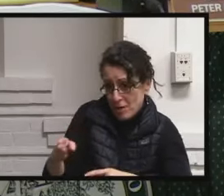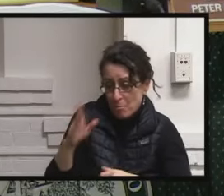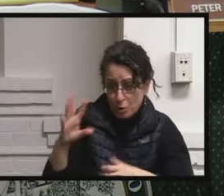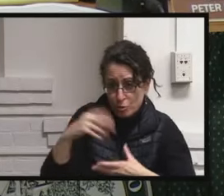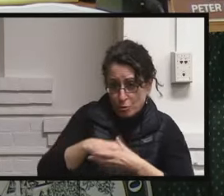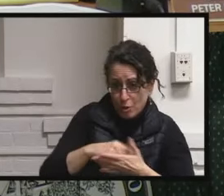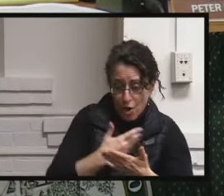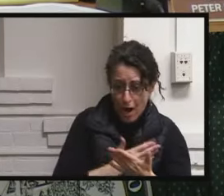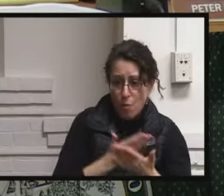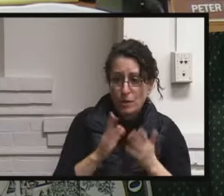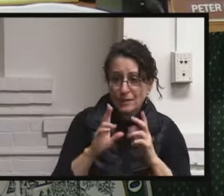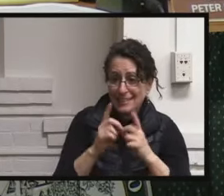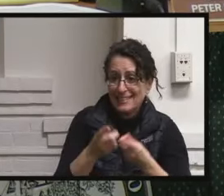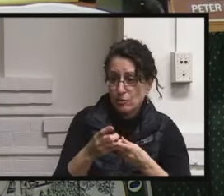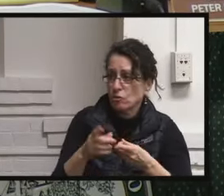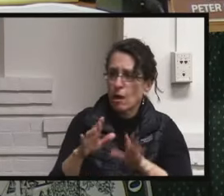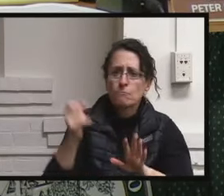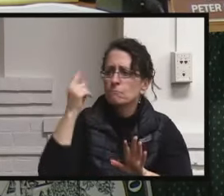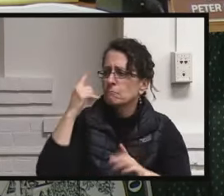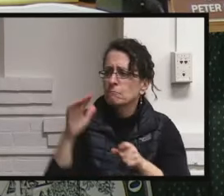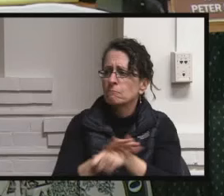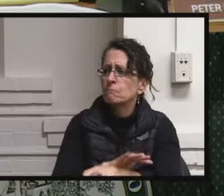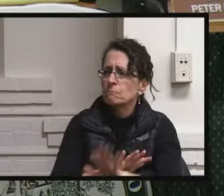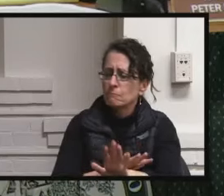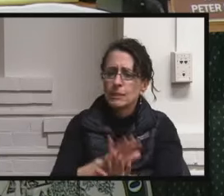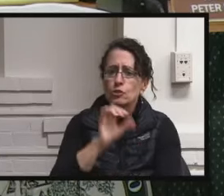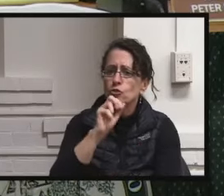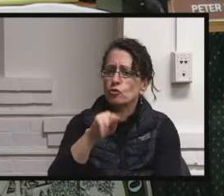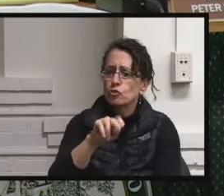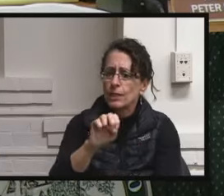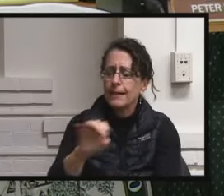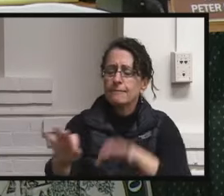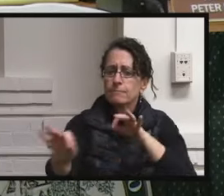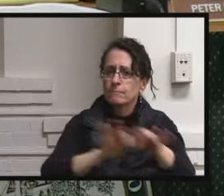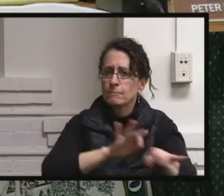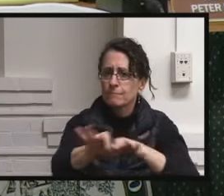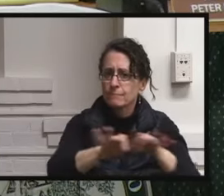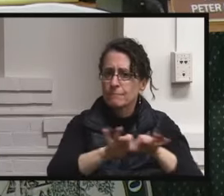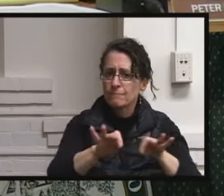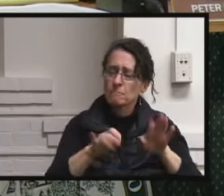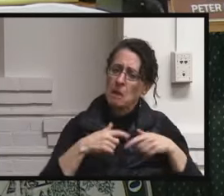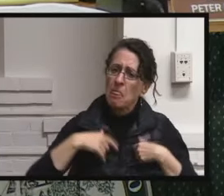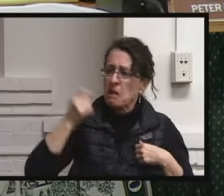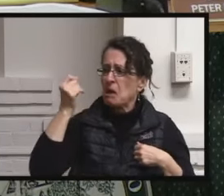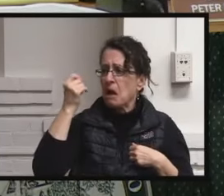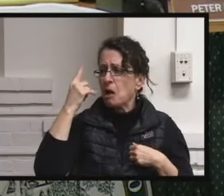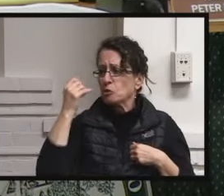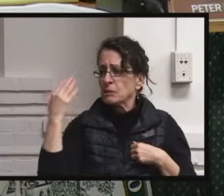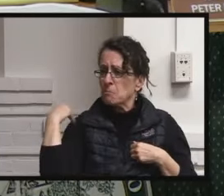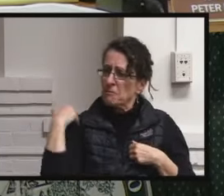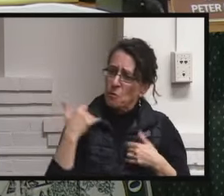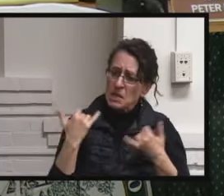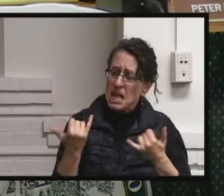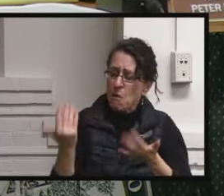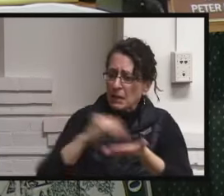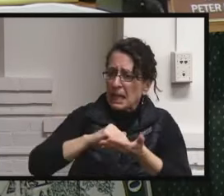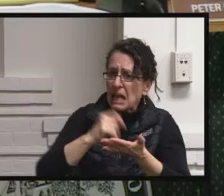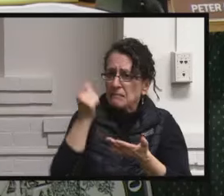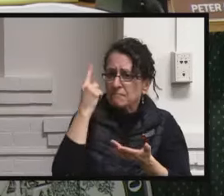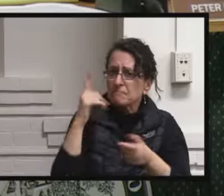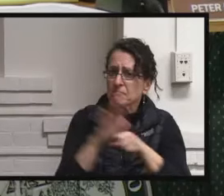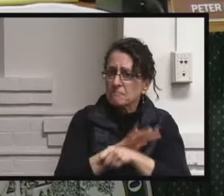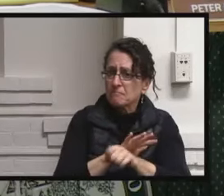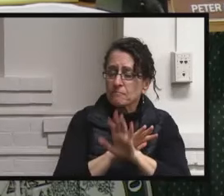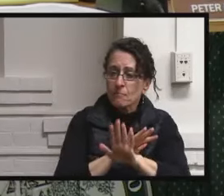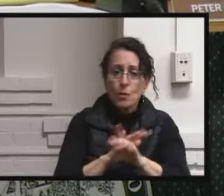I totally understand. Jane explained it to me. I sort of understood it before. I understand it better now. But I